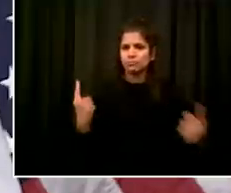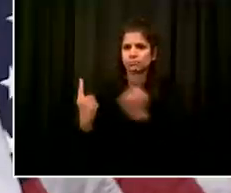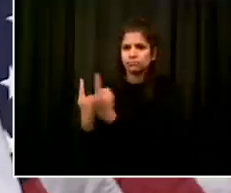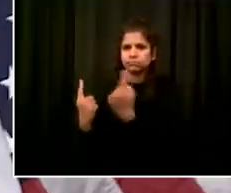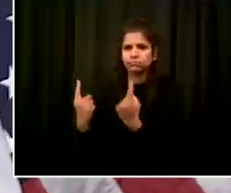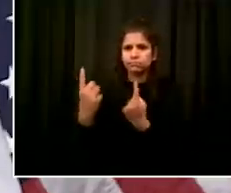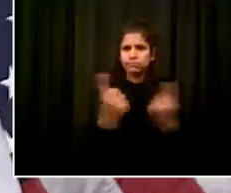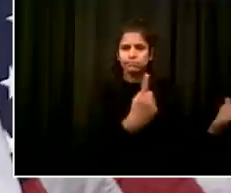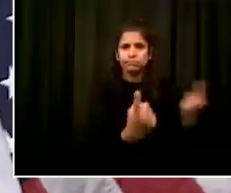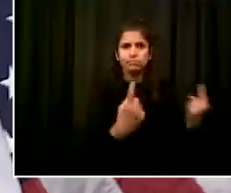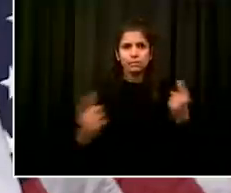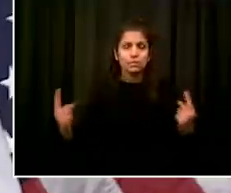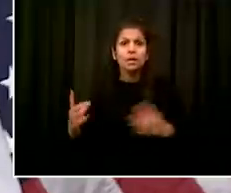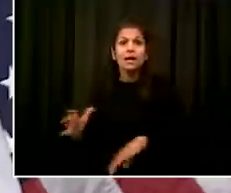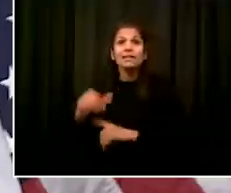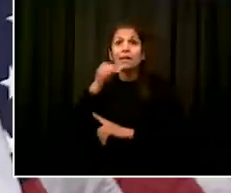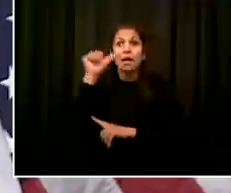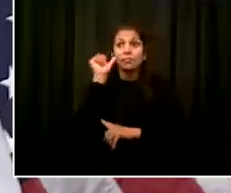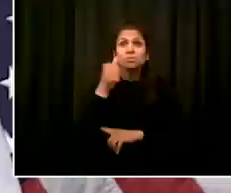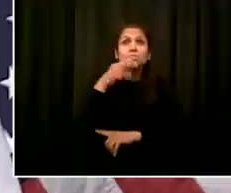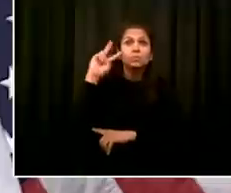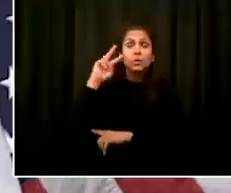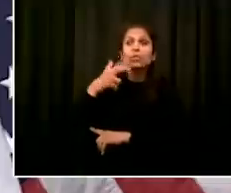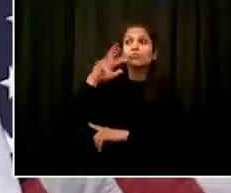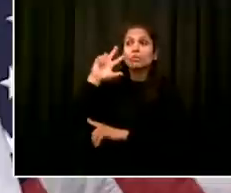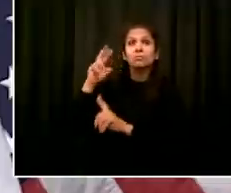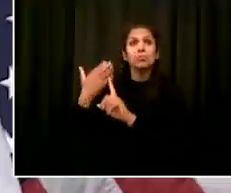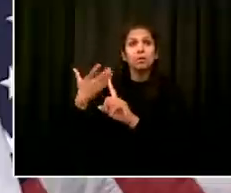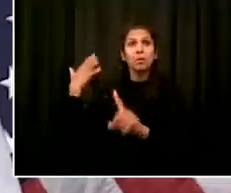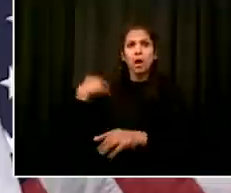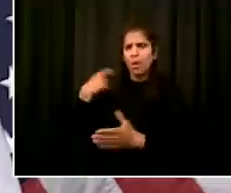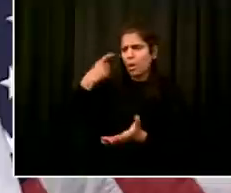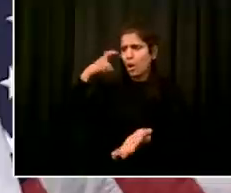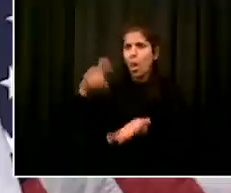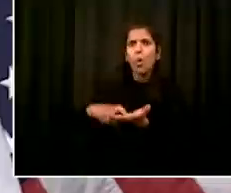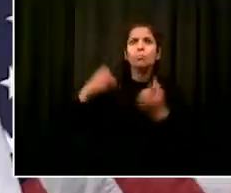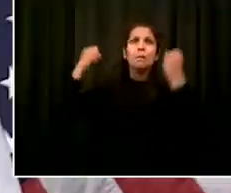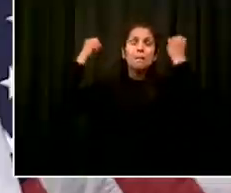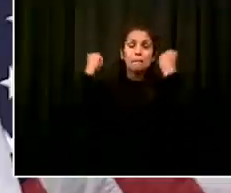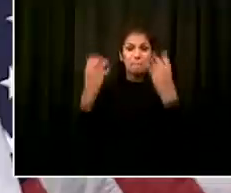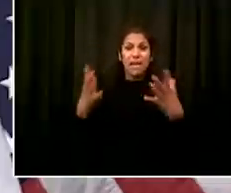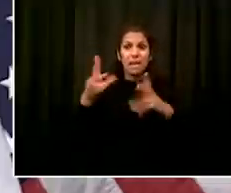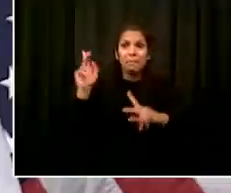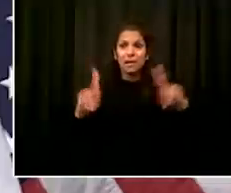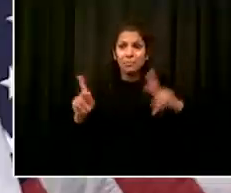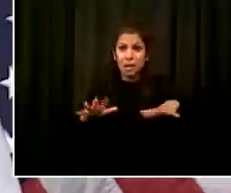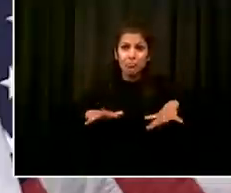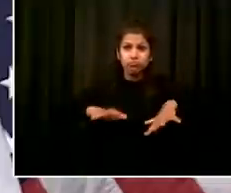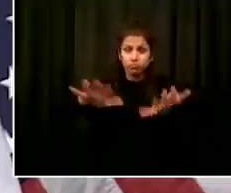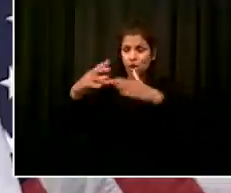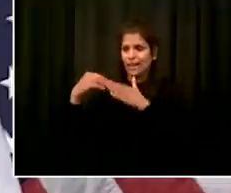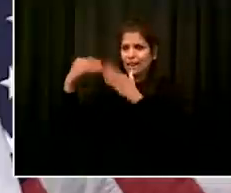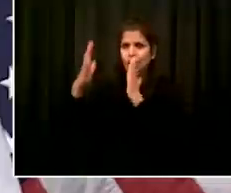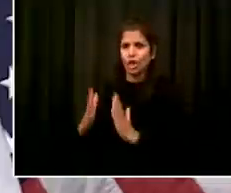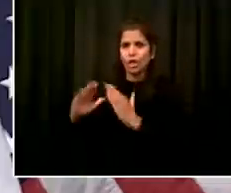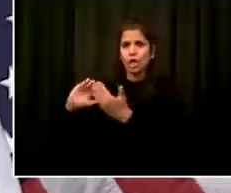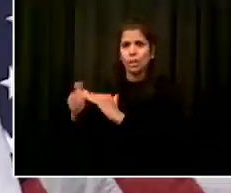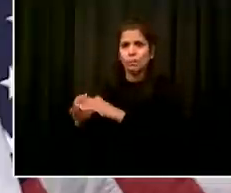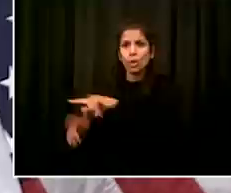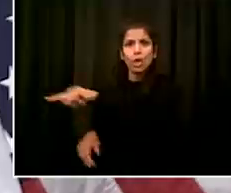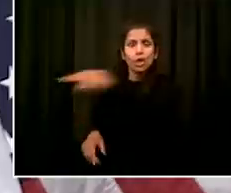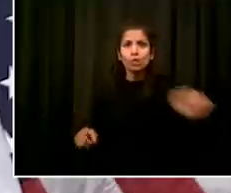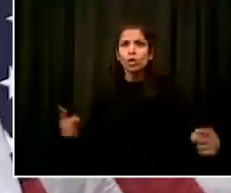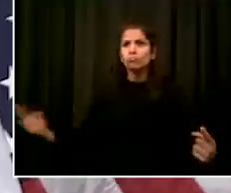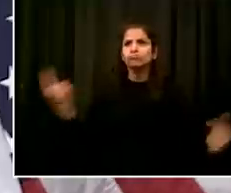property. The Cure Violence movement, I think, is one of the most hopeful things we've seen in this city in recent years. People from the community, including some people